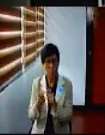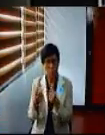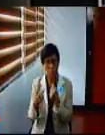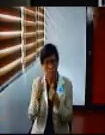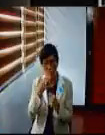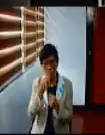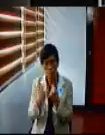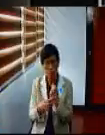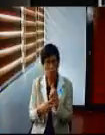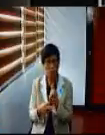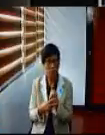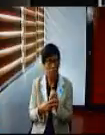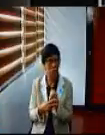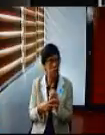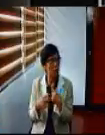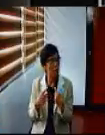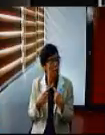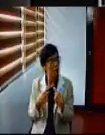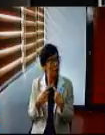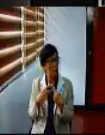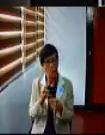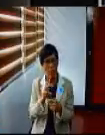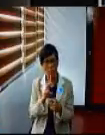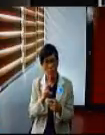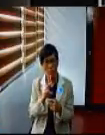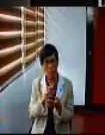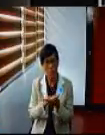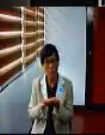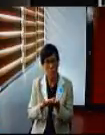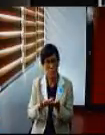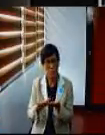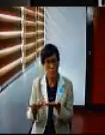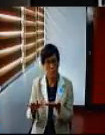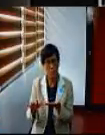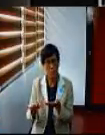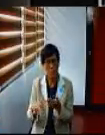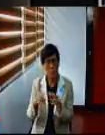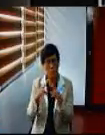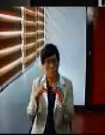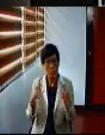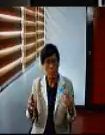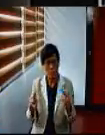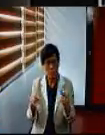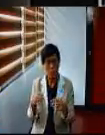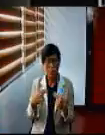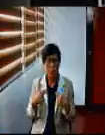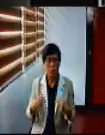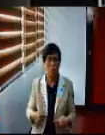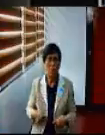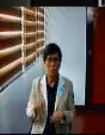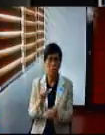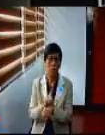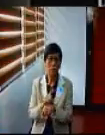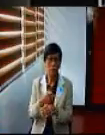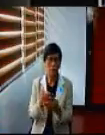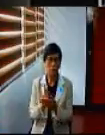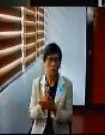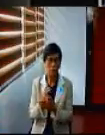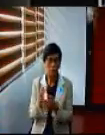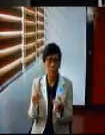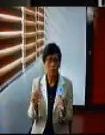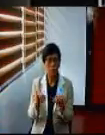housing, sanitation and water, freedom of movement, health, labor rights, issues of modern